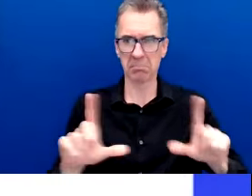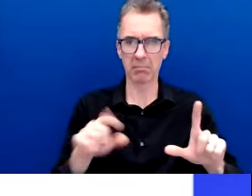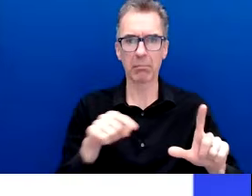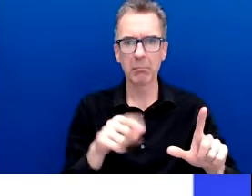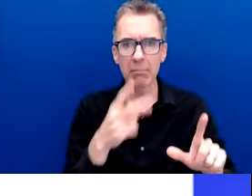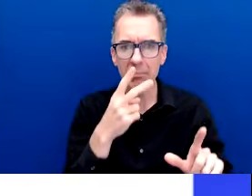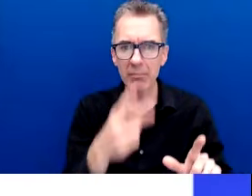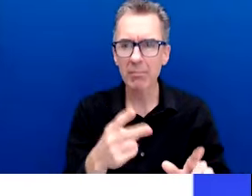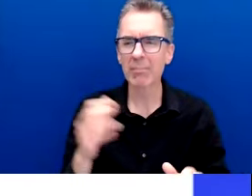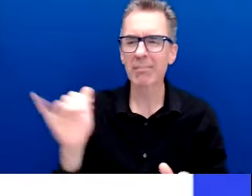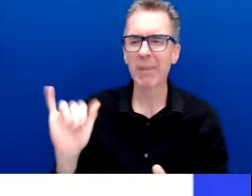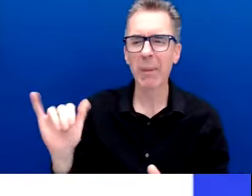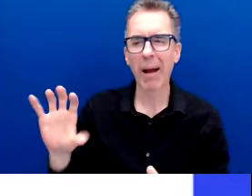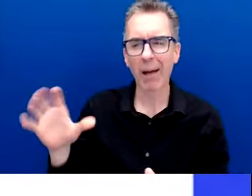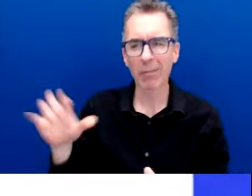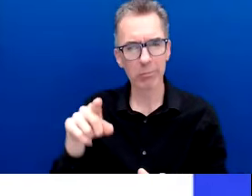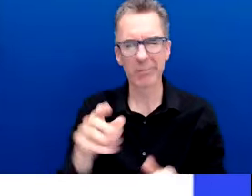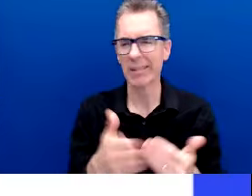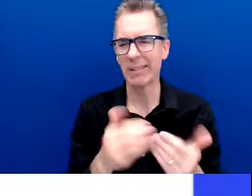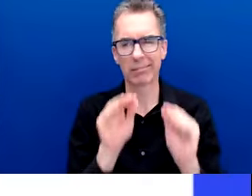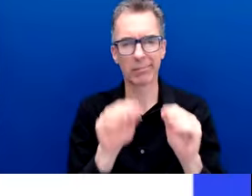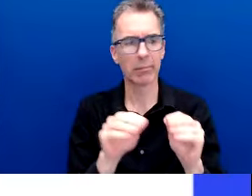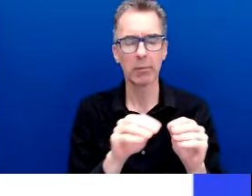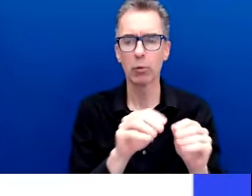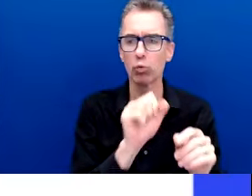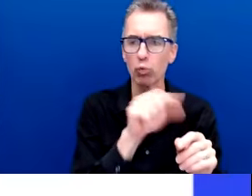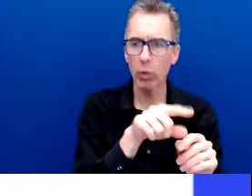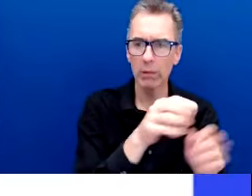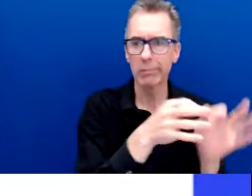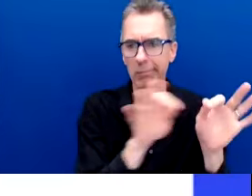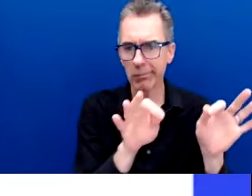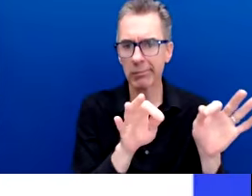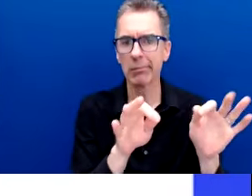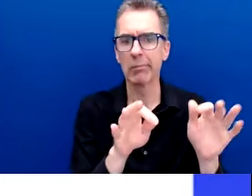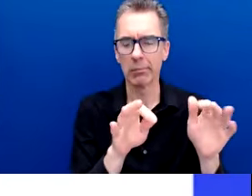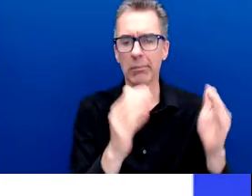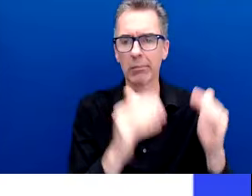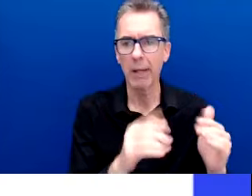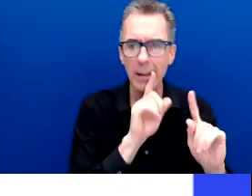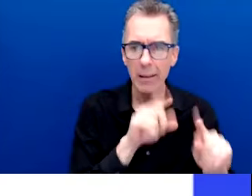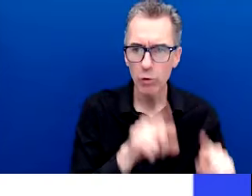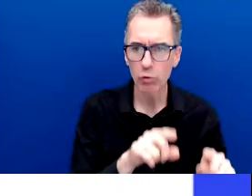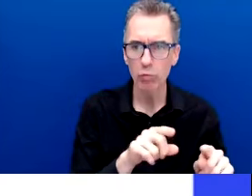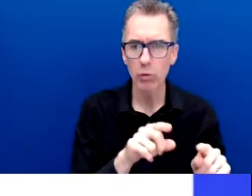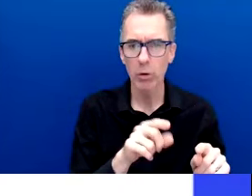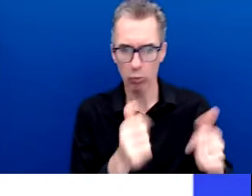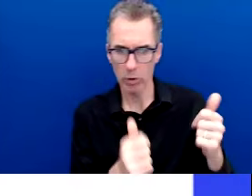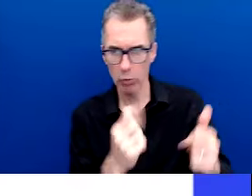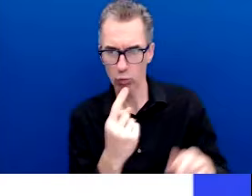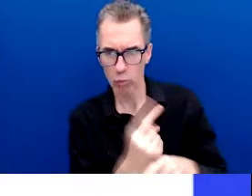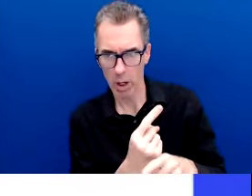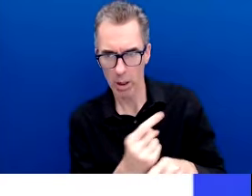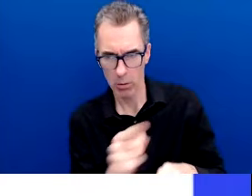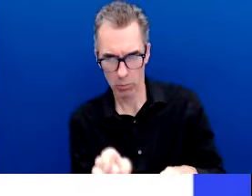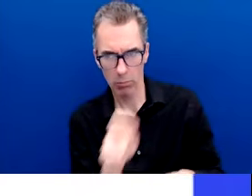You write your question in, fill in your answer boxes, choose the correct one. But what I want to point